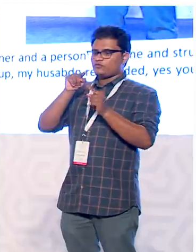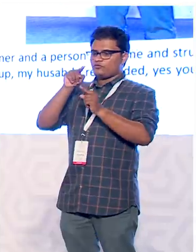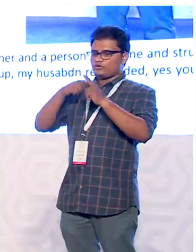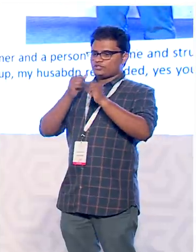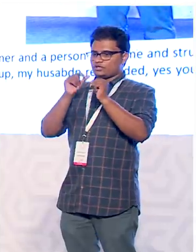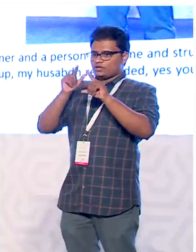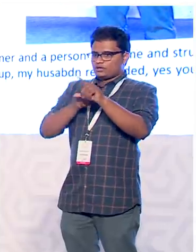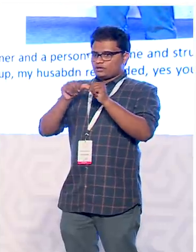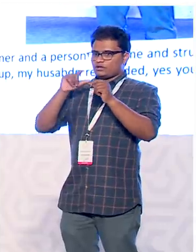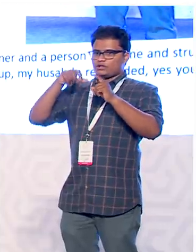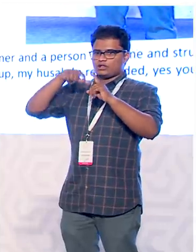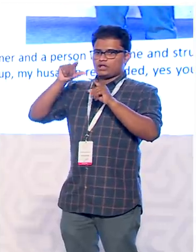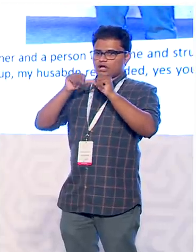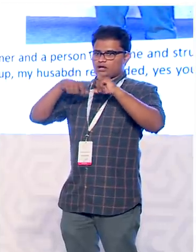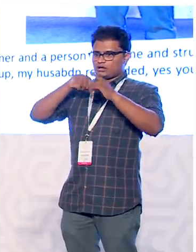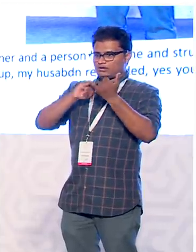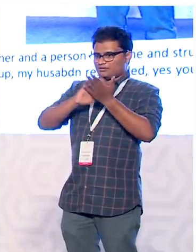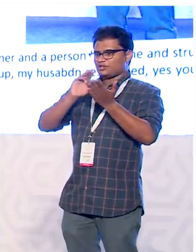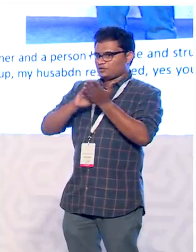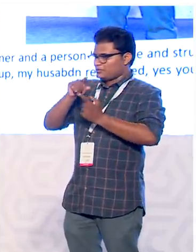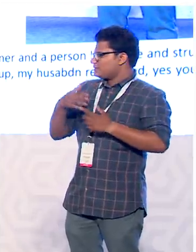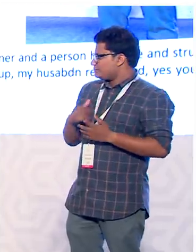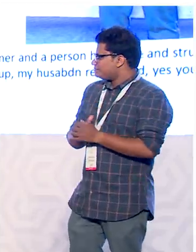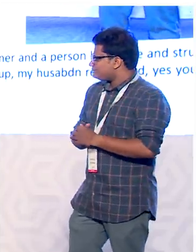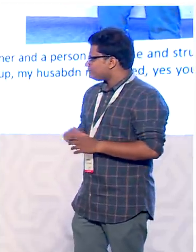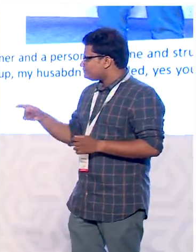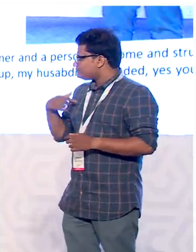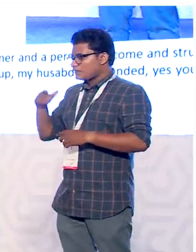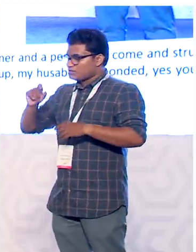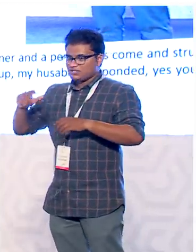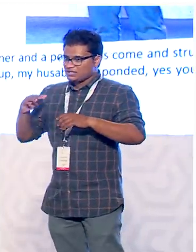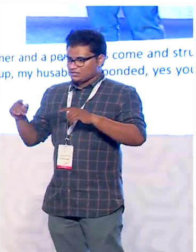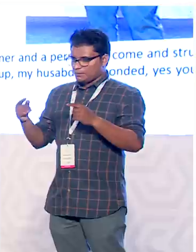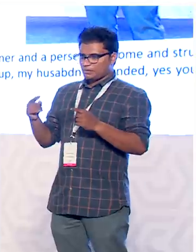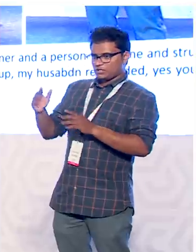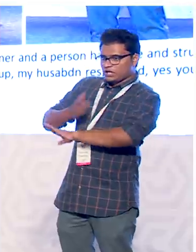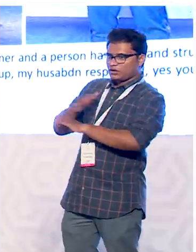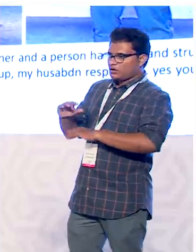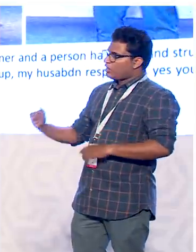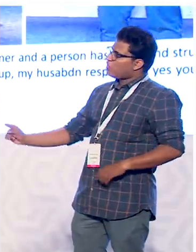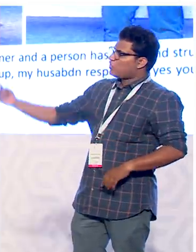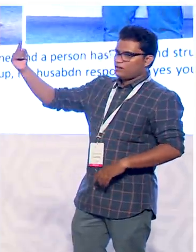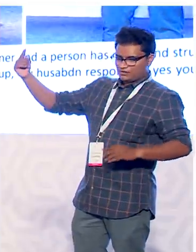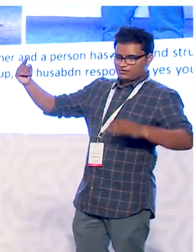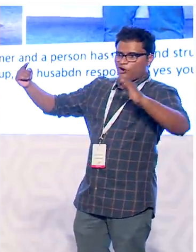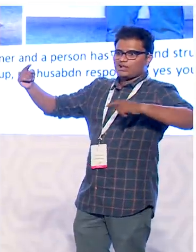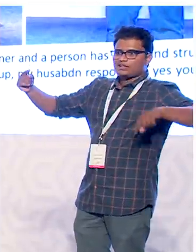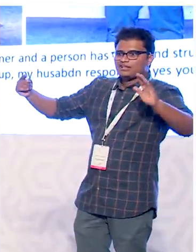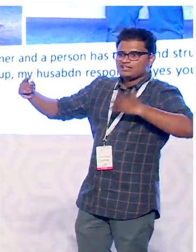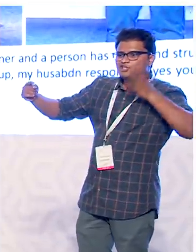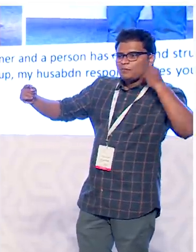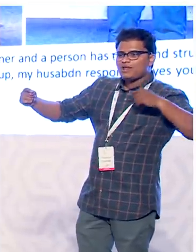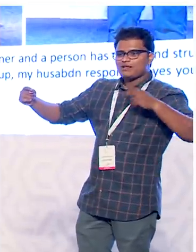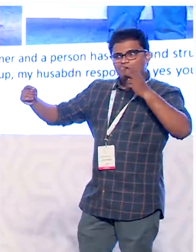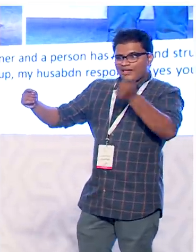singer. And she'll give a run for all the top singers' money, you know. She's fabulous. And I see her singing in most of